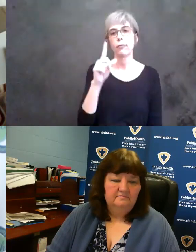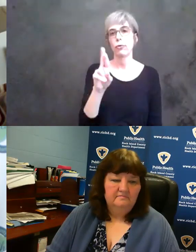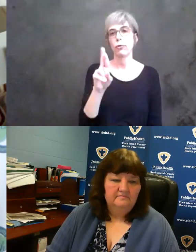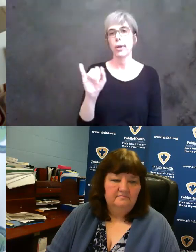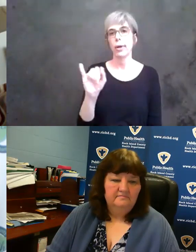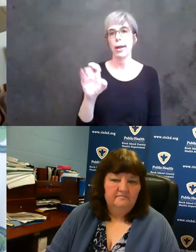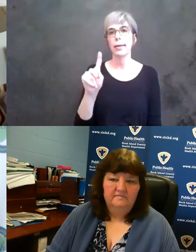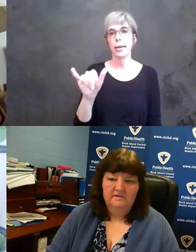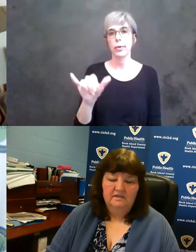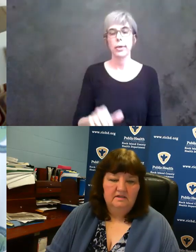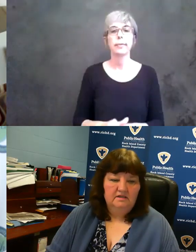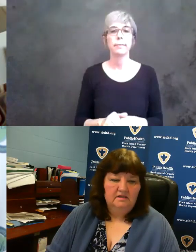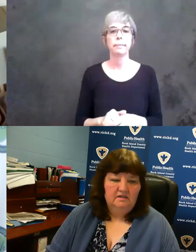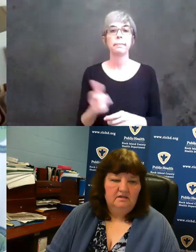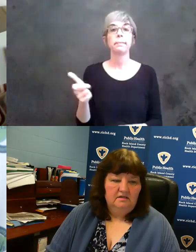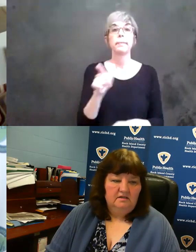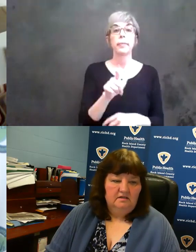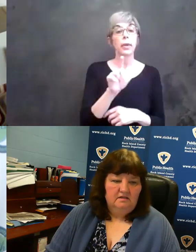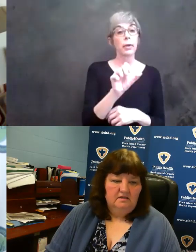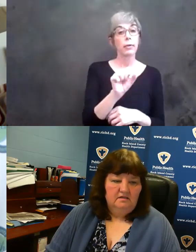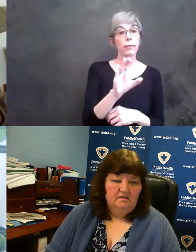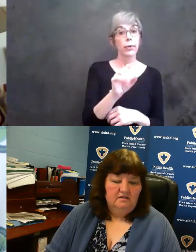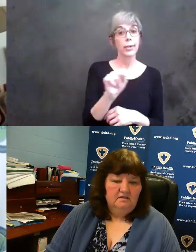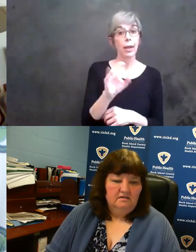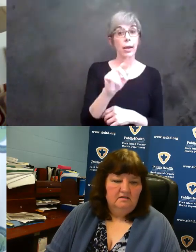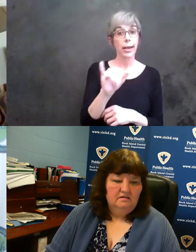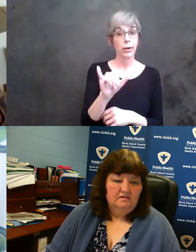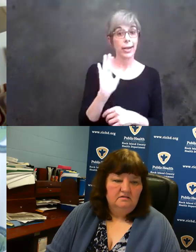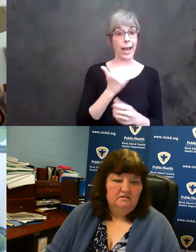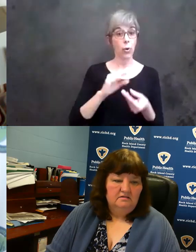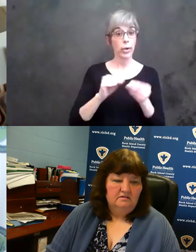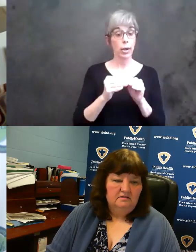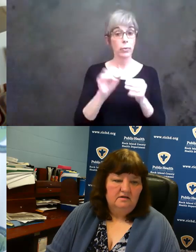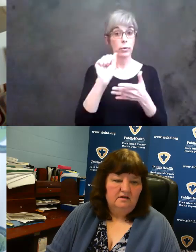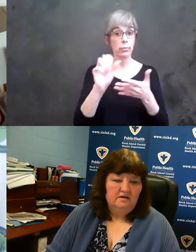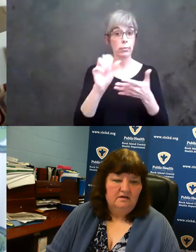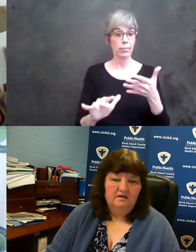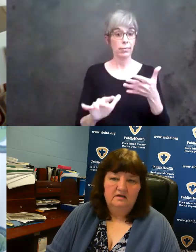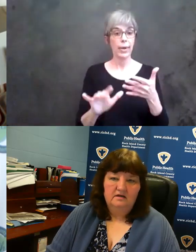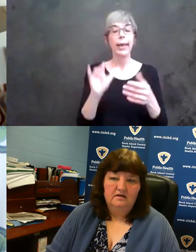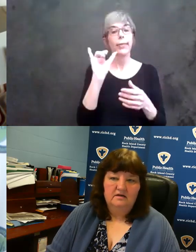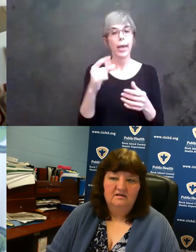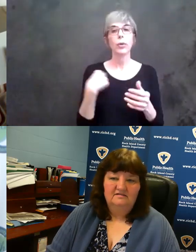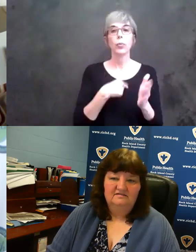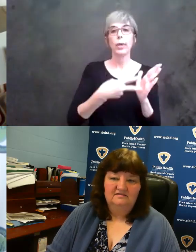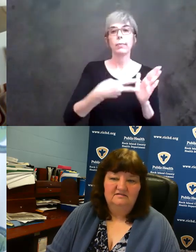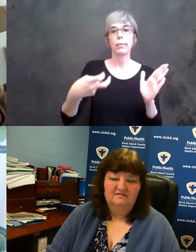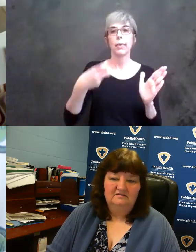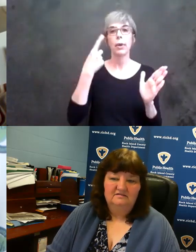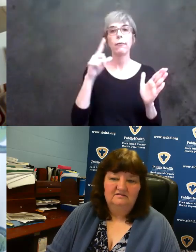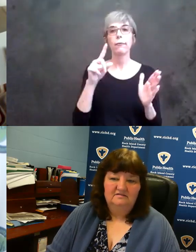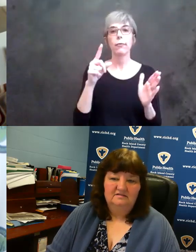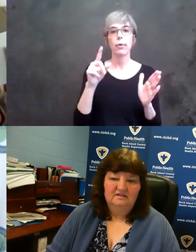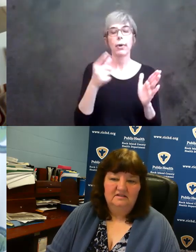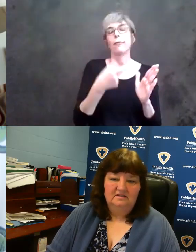And I know for Scott County, the numbers that we provide you on this briefing are actually just us restating what the Iowa Department of Public Health has released earlier